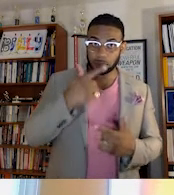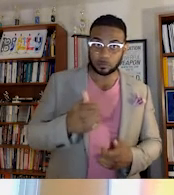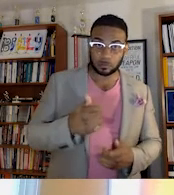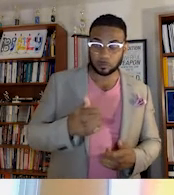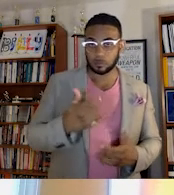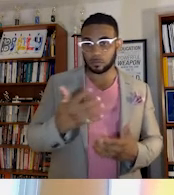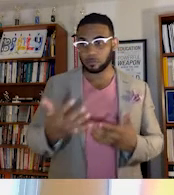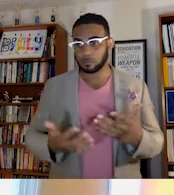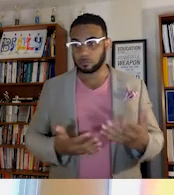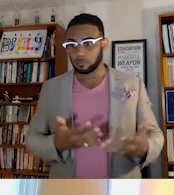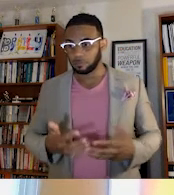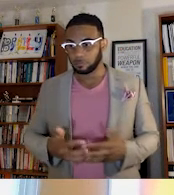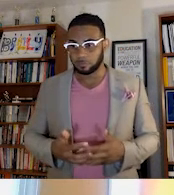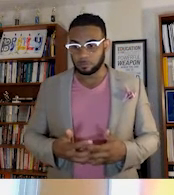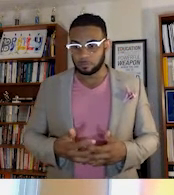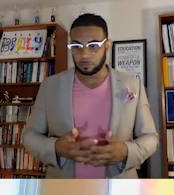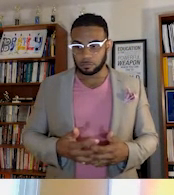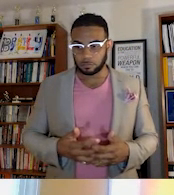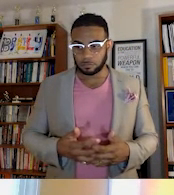interesting kind of